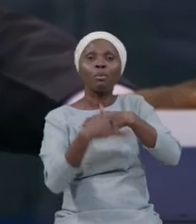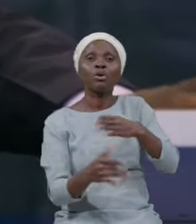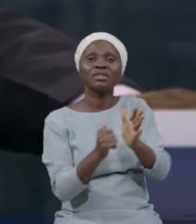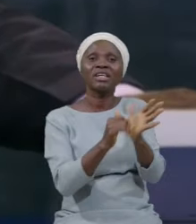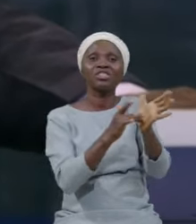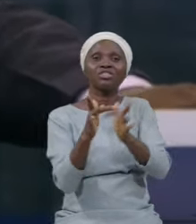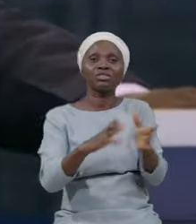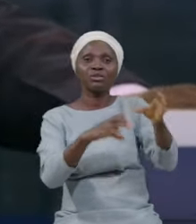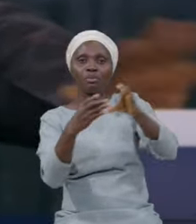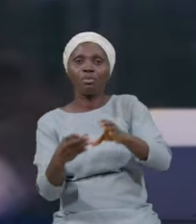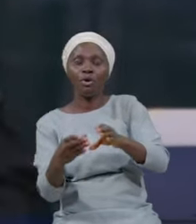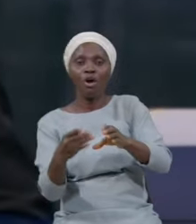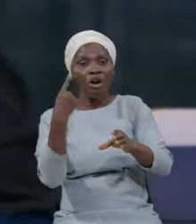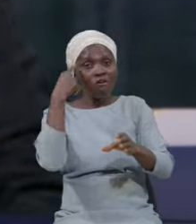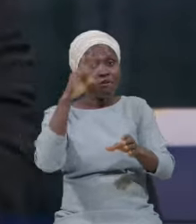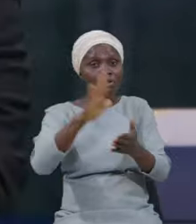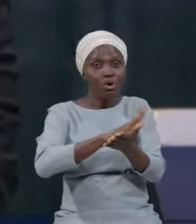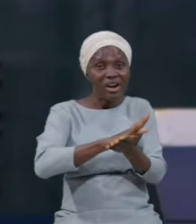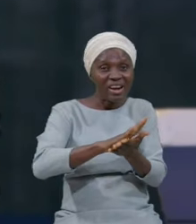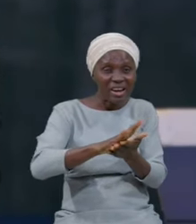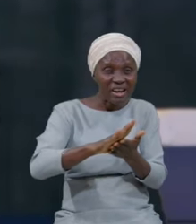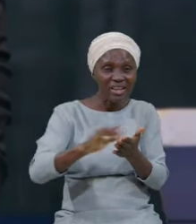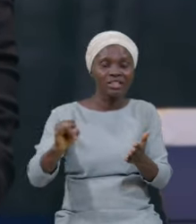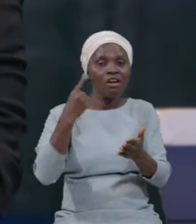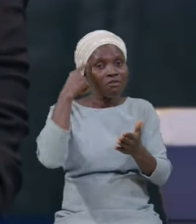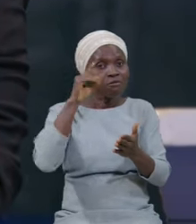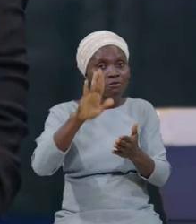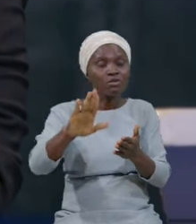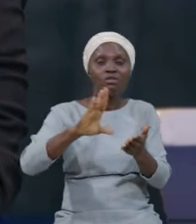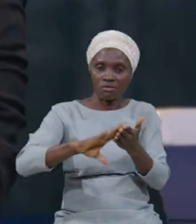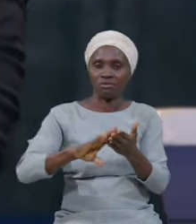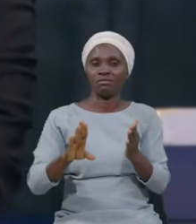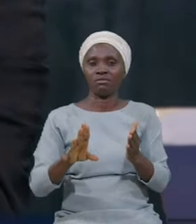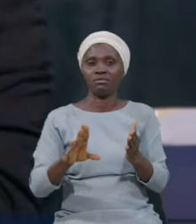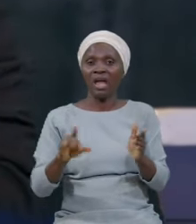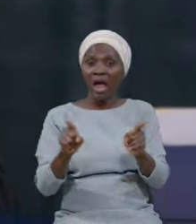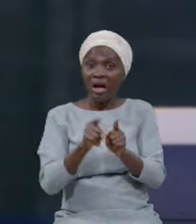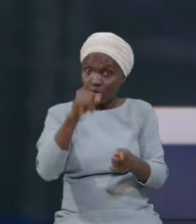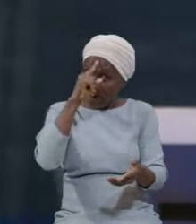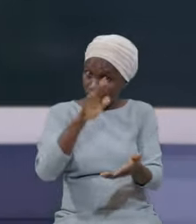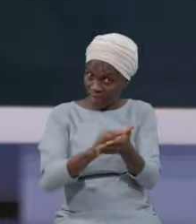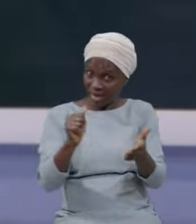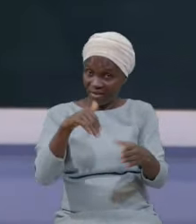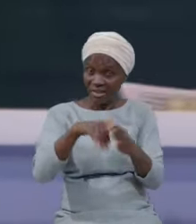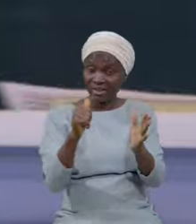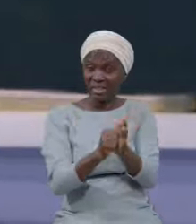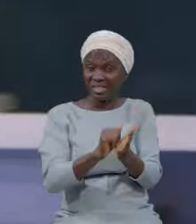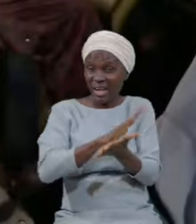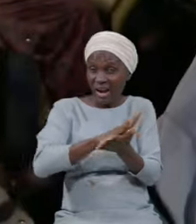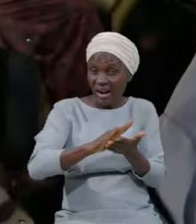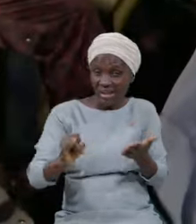forgiveness, is still available. And as you believe in that cleansing blood of the Lamb tonight, you'll be